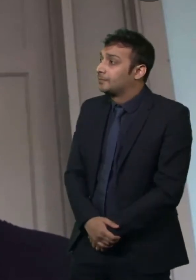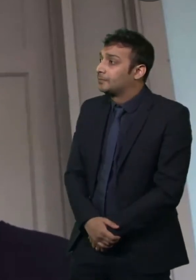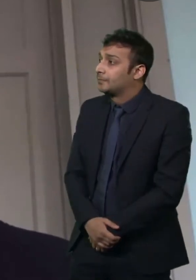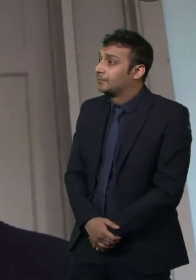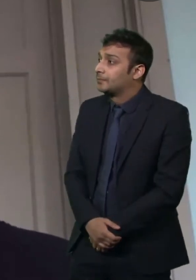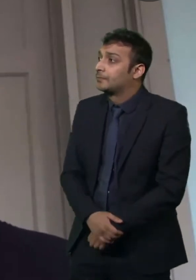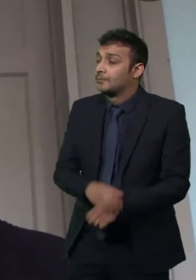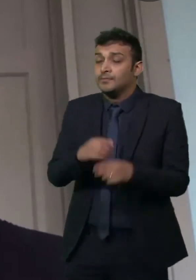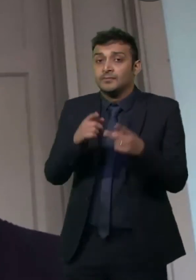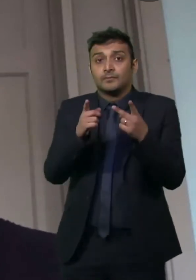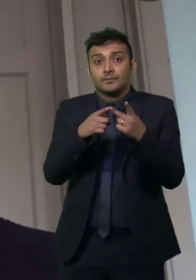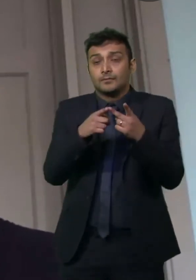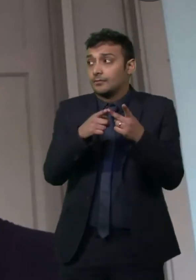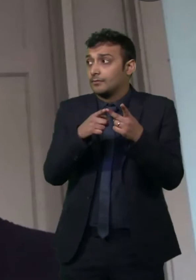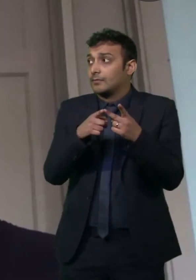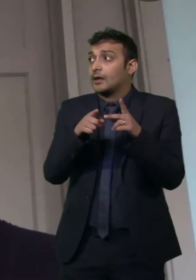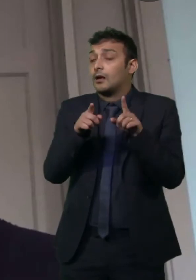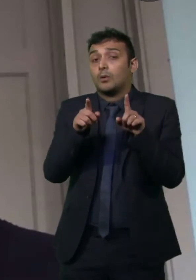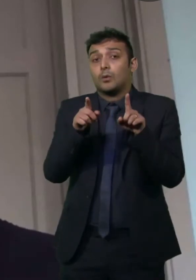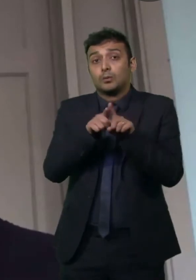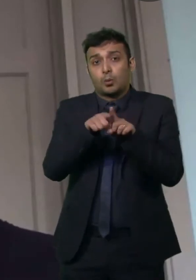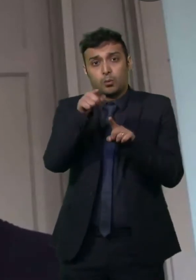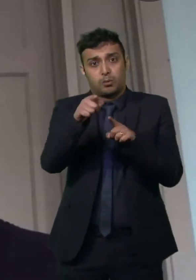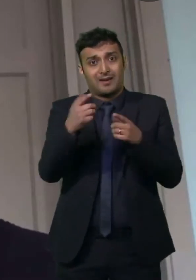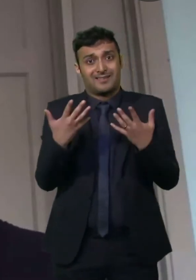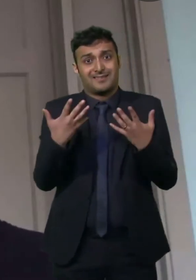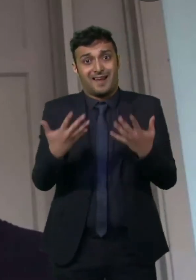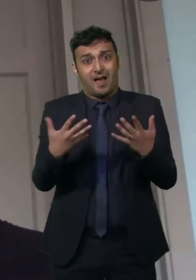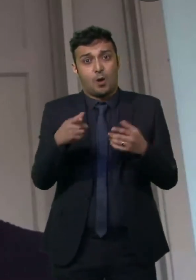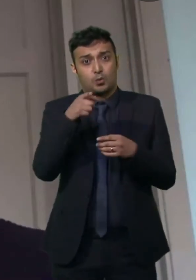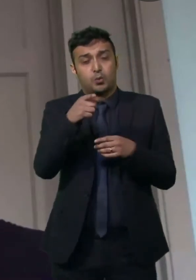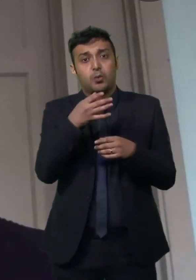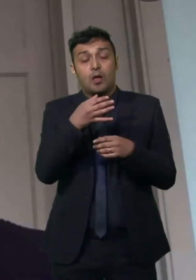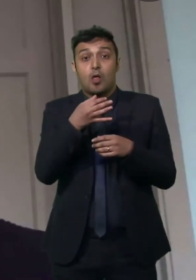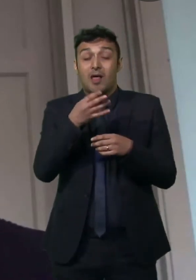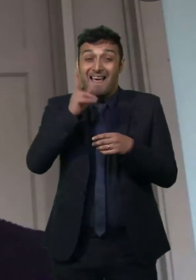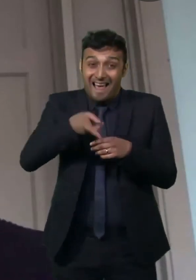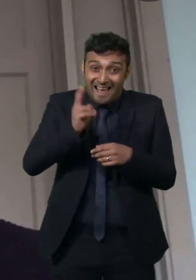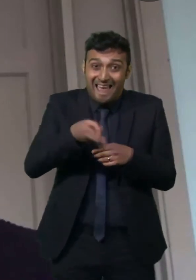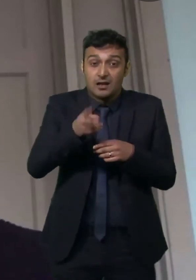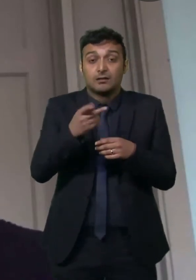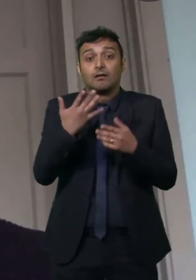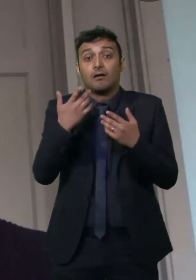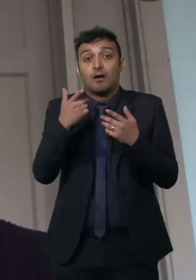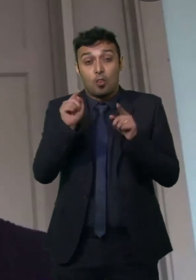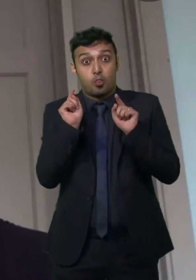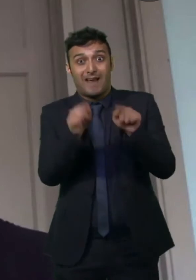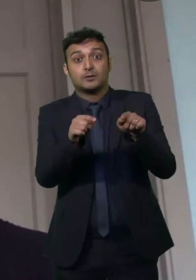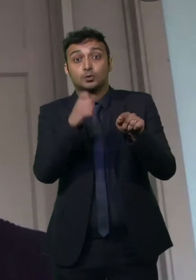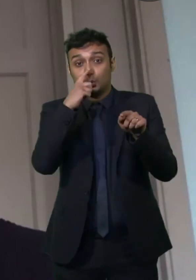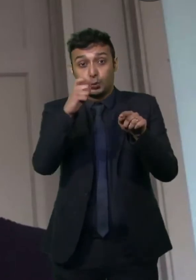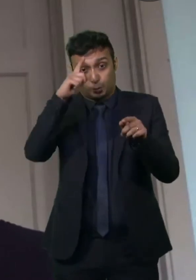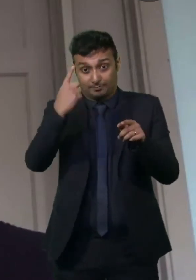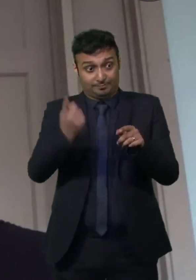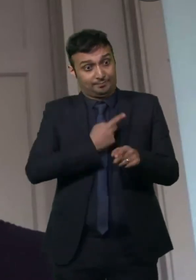second time to unilaterally breach terms of the Northern Ireland Protocol, which you negotiated and you signed as part of your Brexit